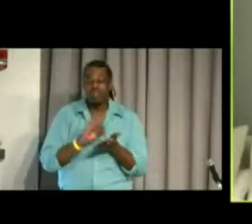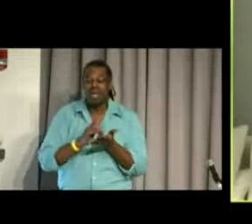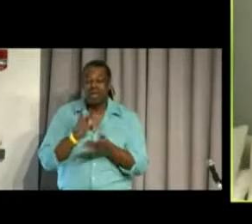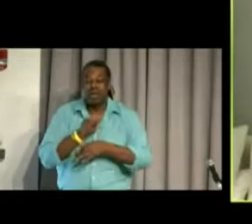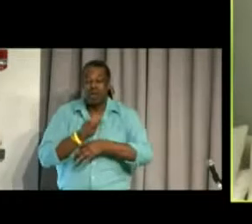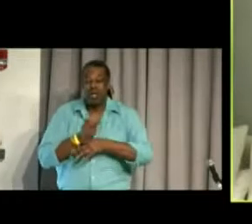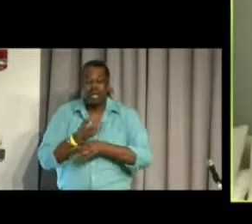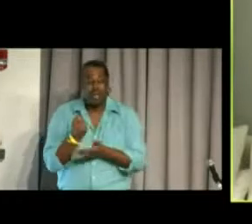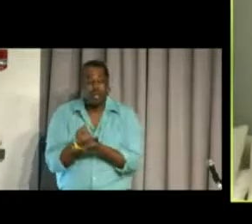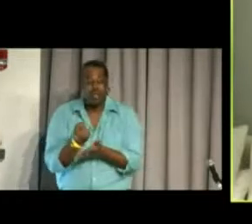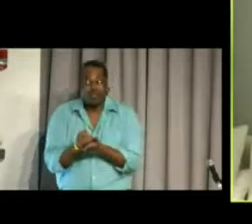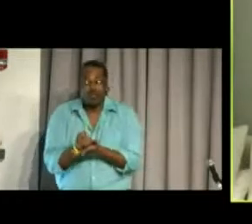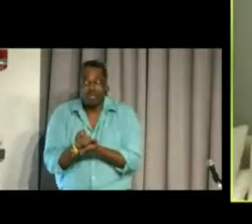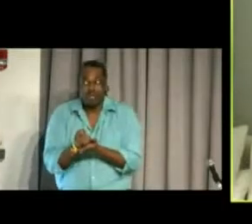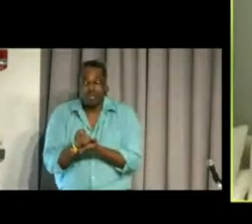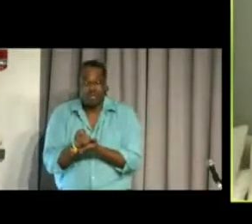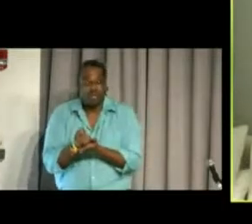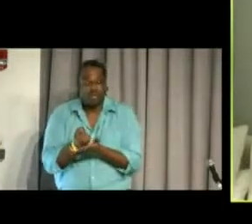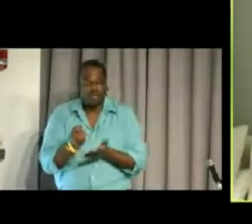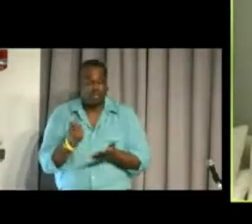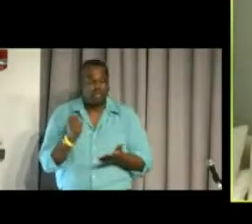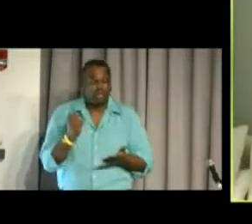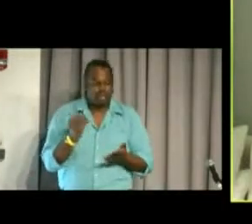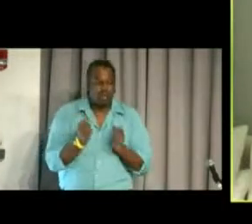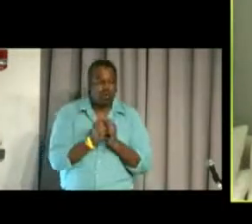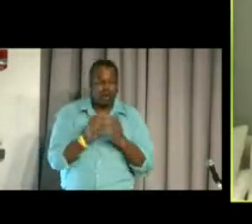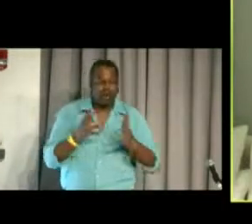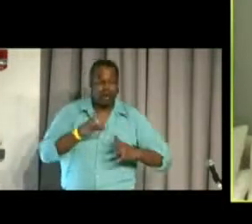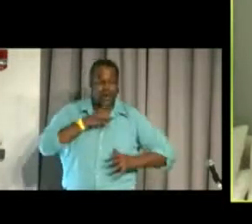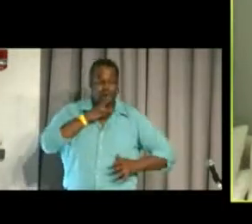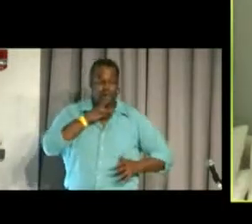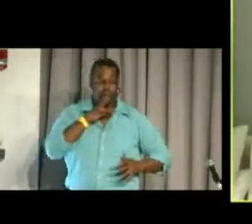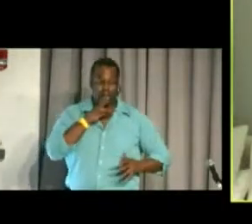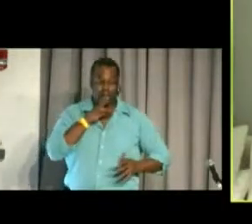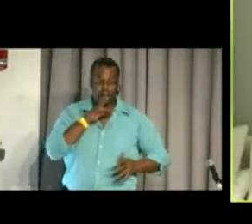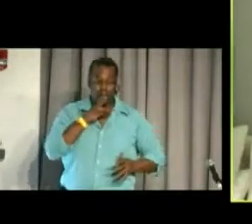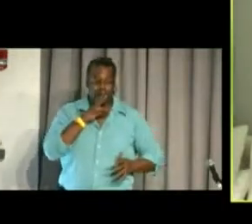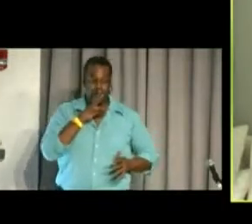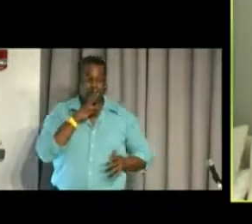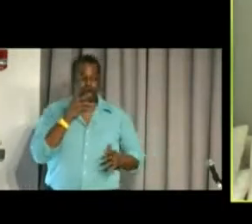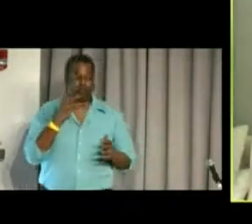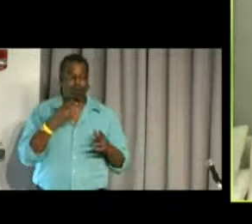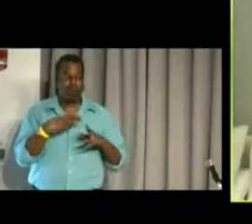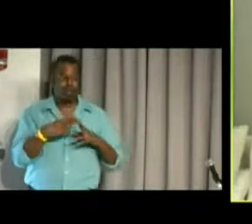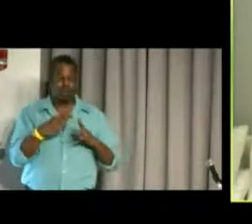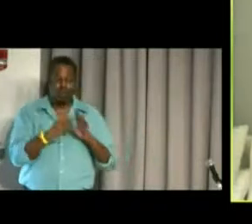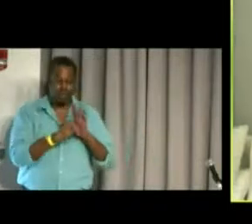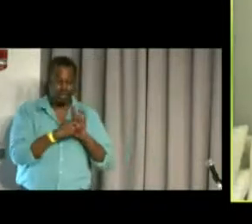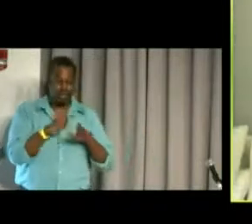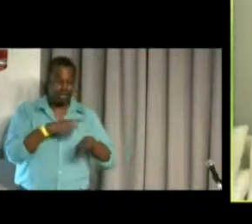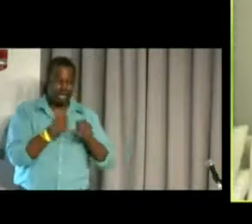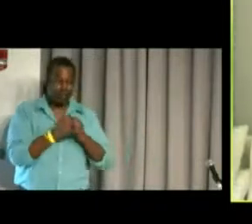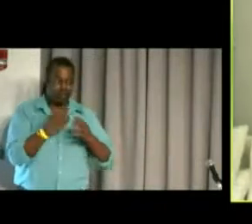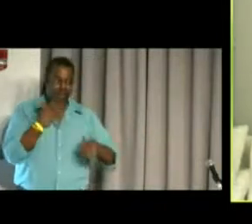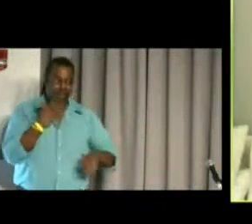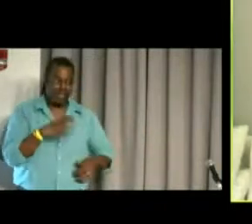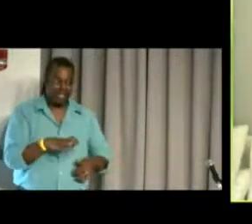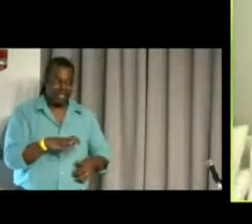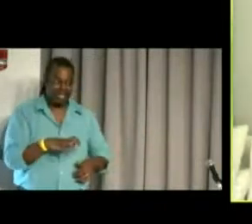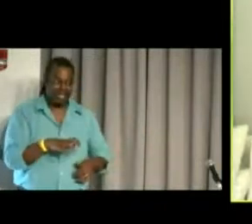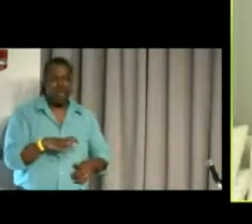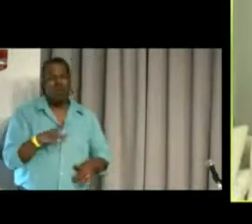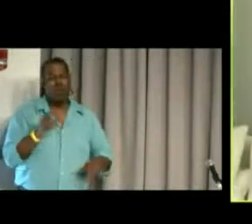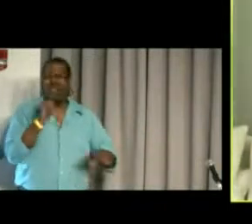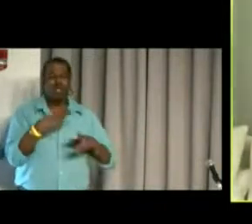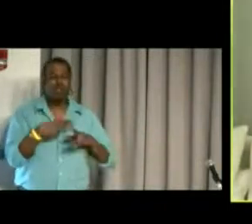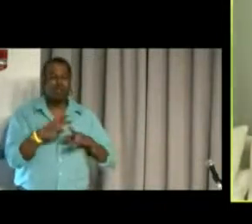and ongoing support in that way. So without water, and for small periods of time without heat, and not small periods, because